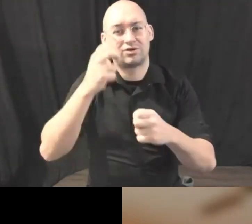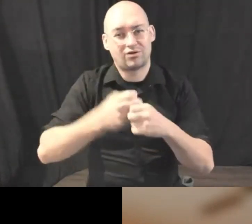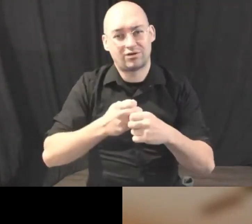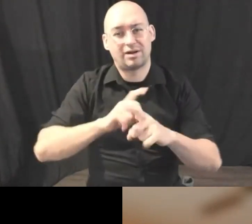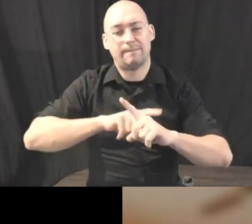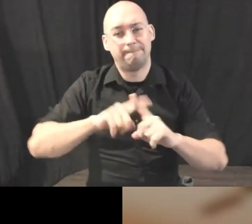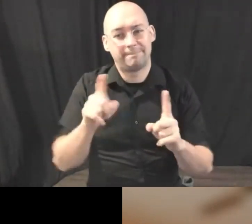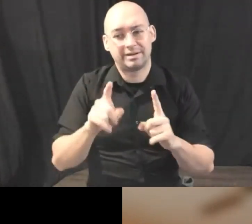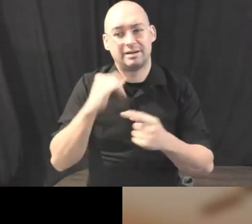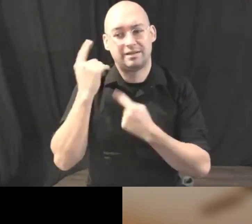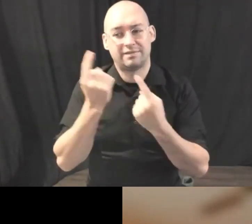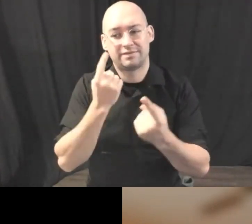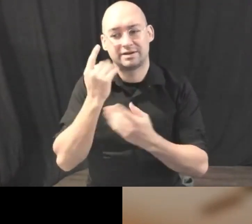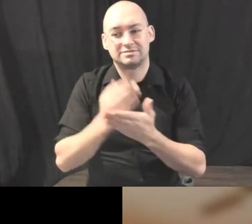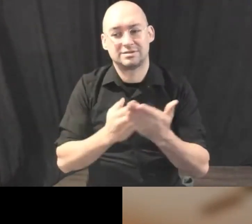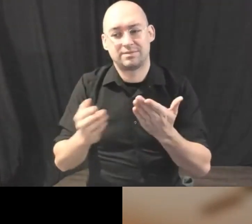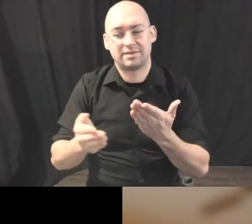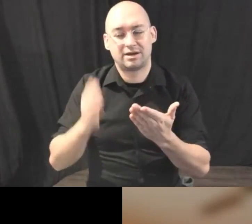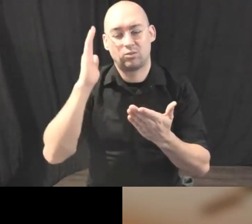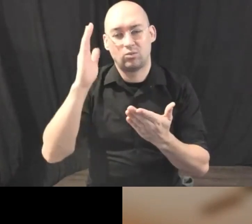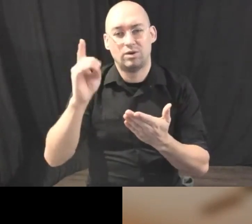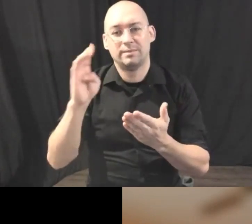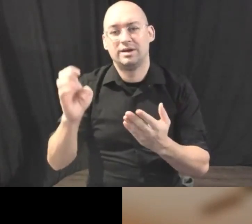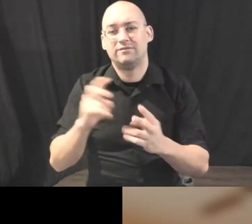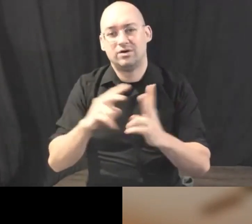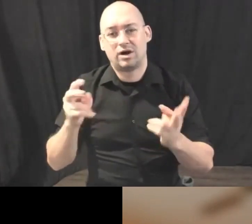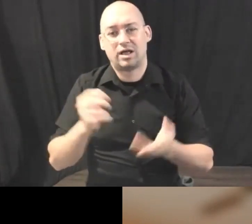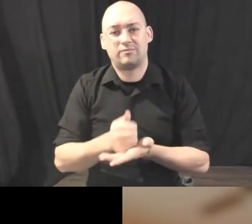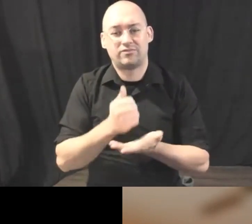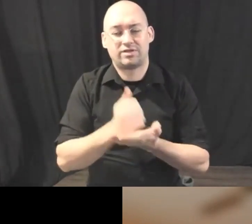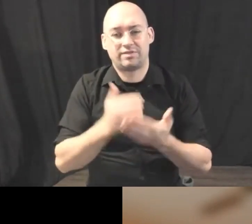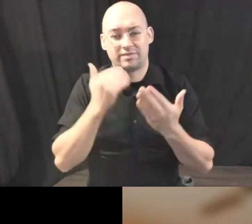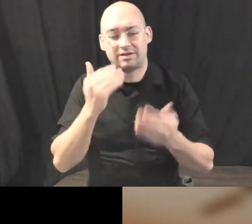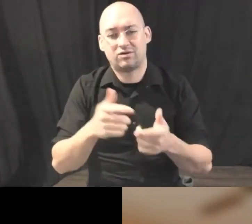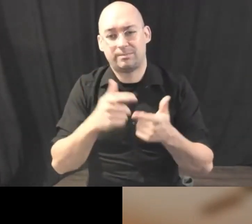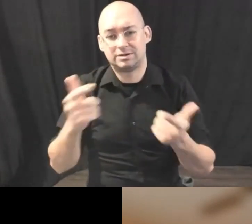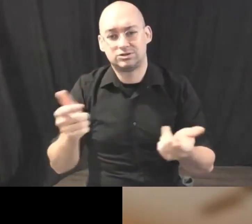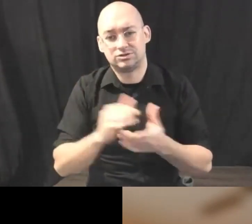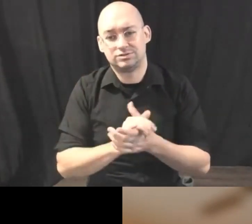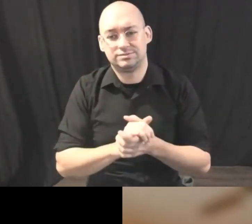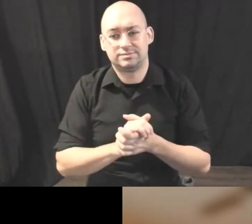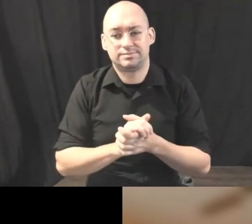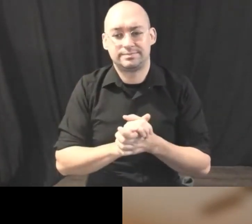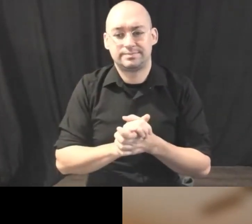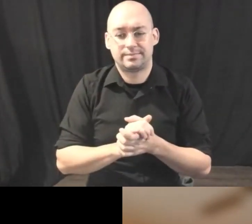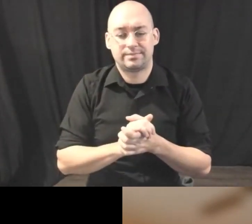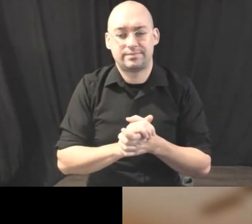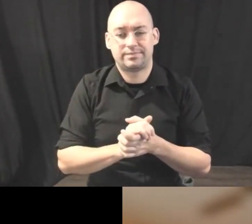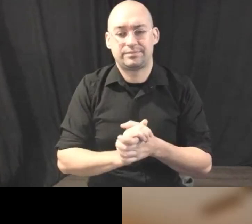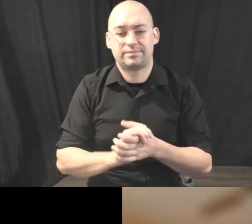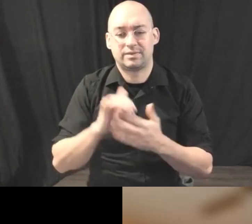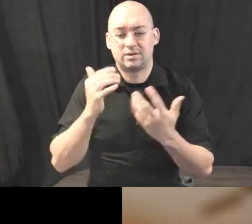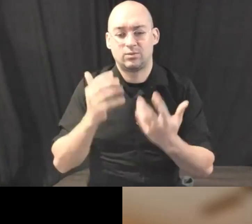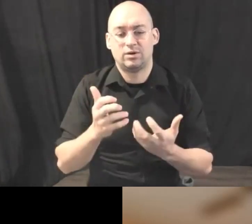think it's something that would be very useful and helpful. Thank you so much. If I can just speak to both